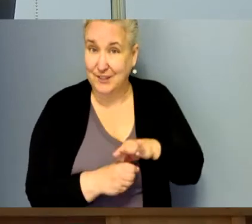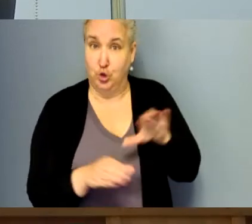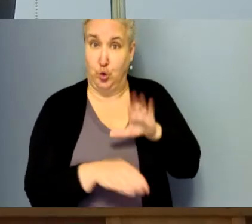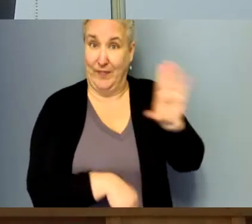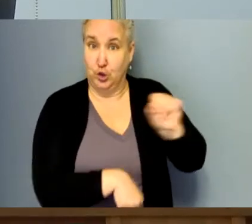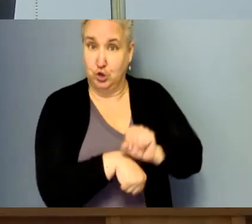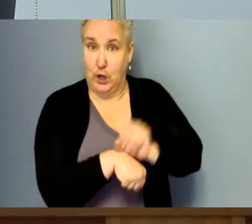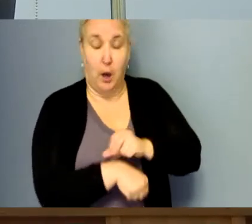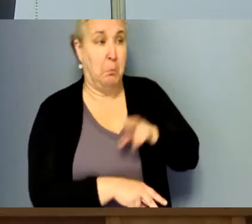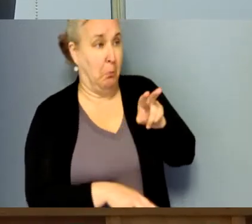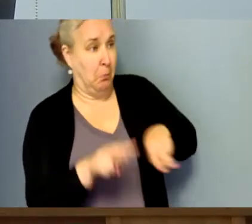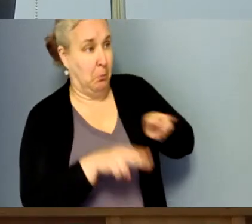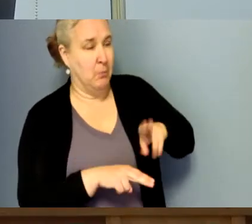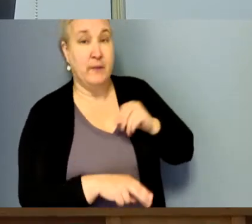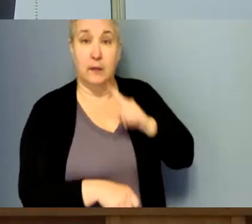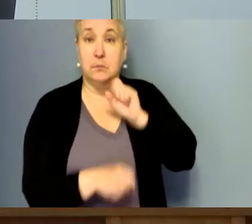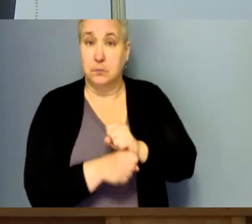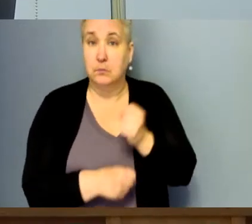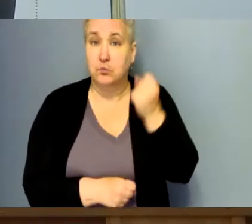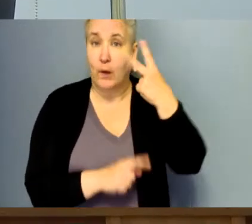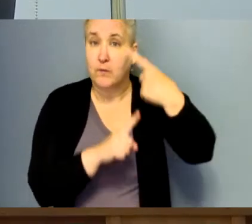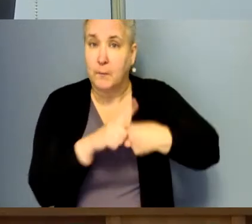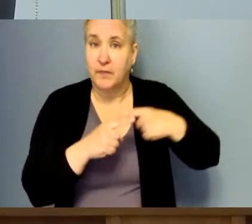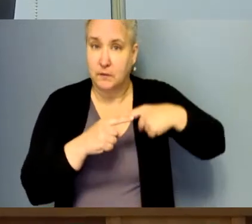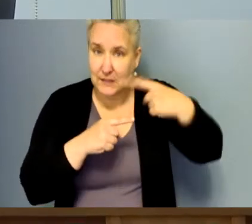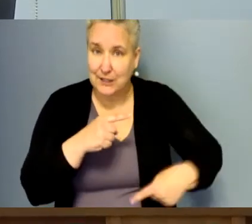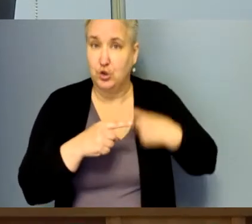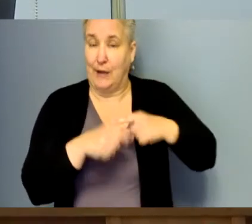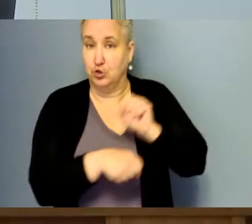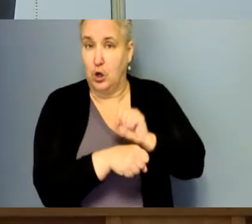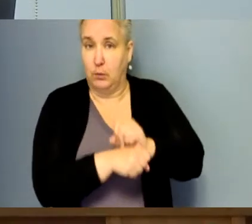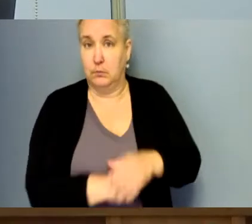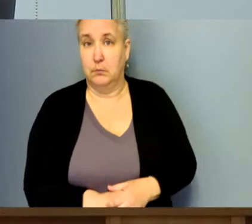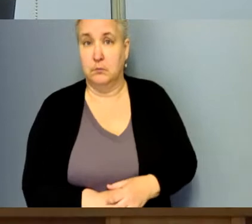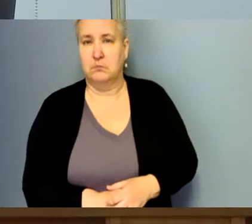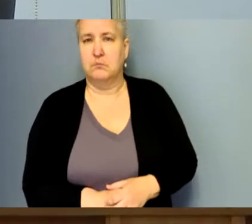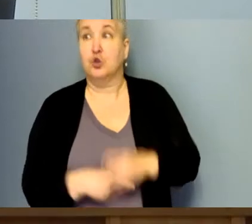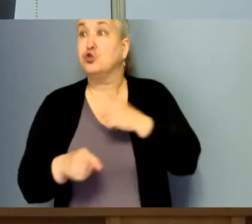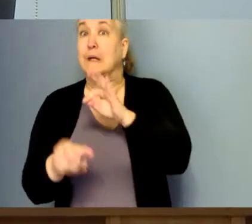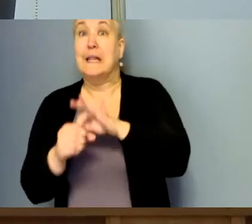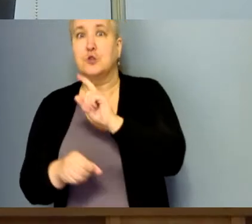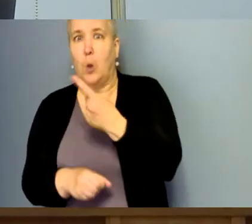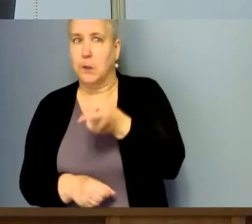job, and it is a 12-month-a-year job. It's not just when there are elections happening.